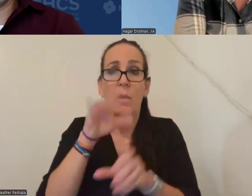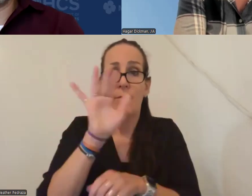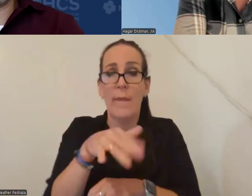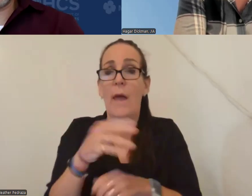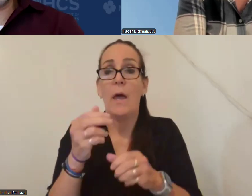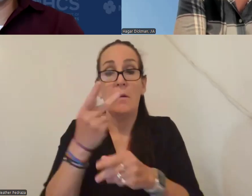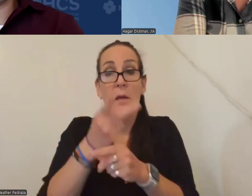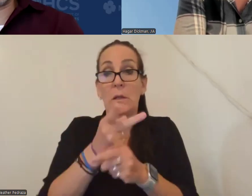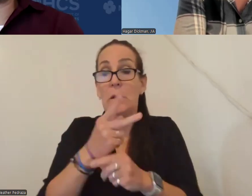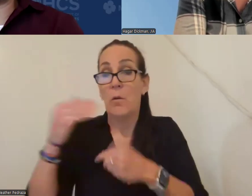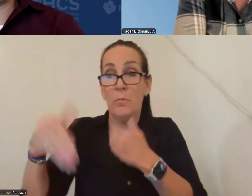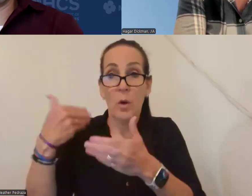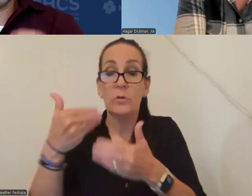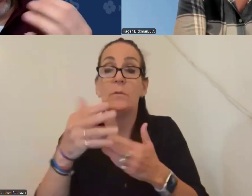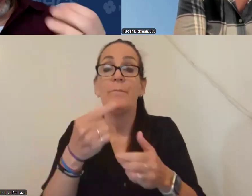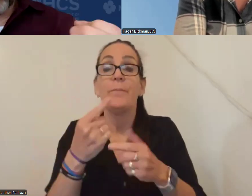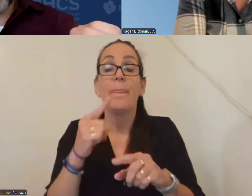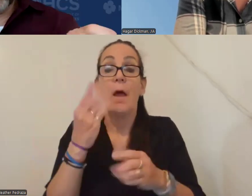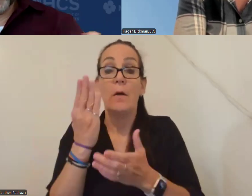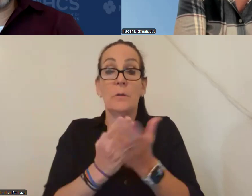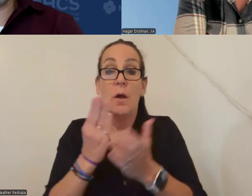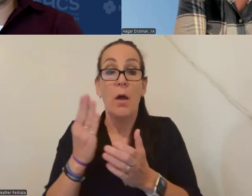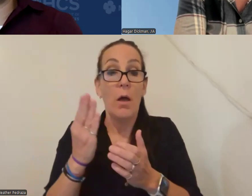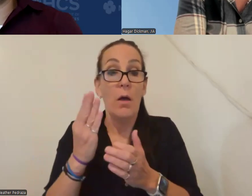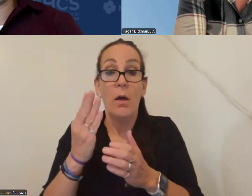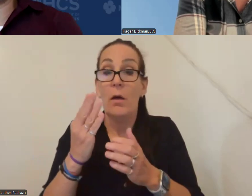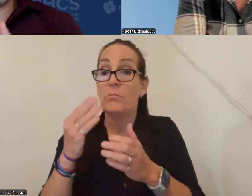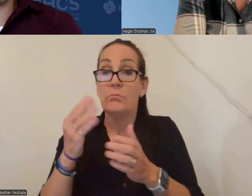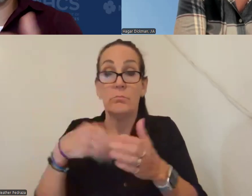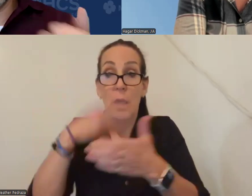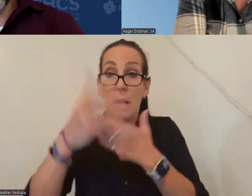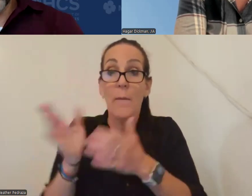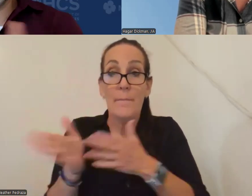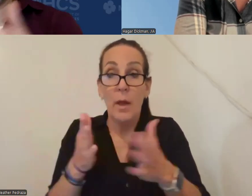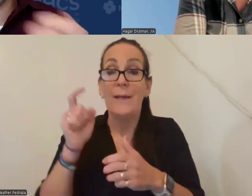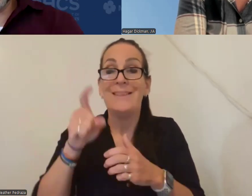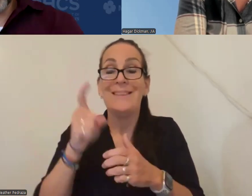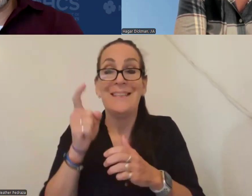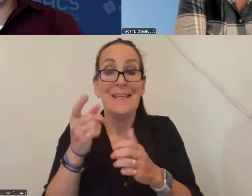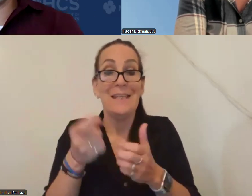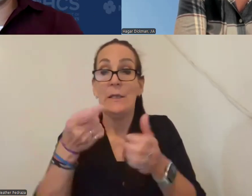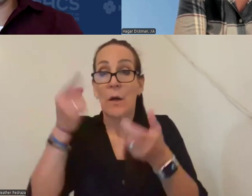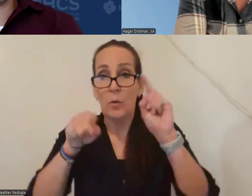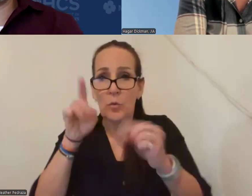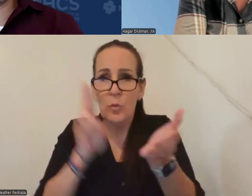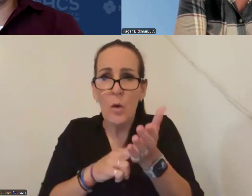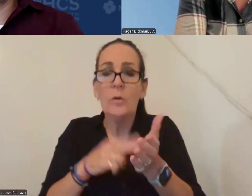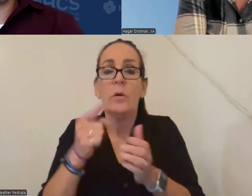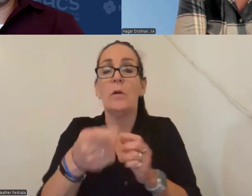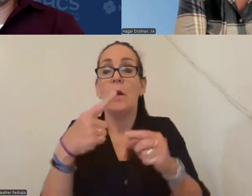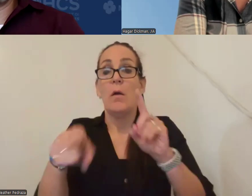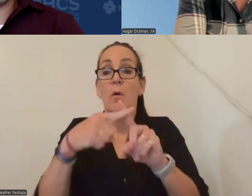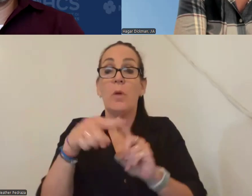having, plans having to actually, not just make contacts, but enter into contracts and agreements with providers,